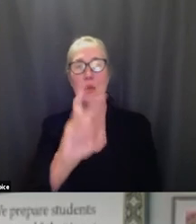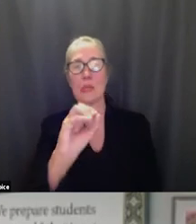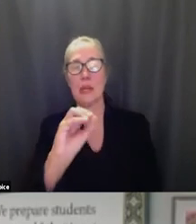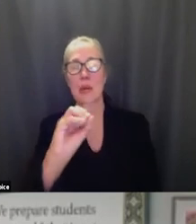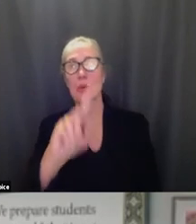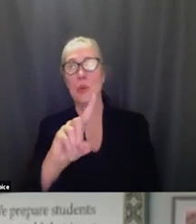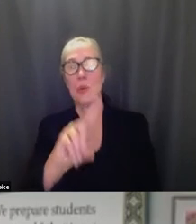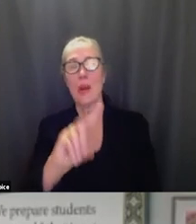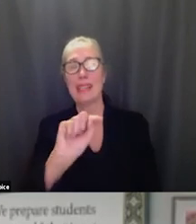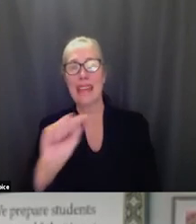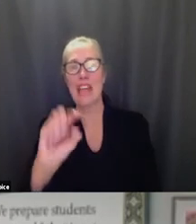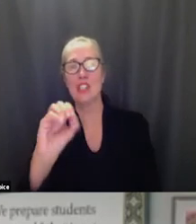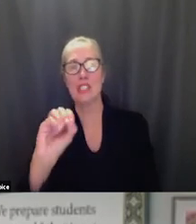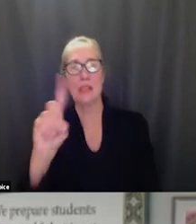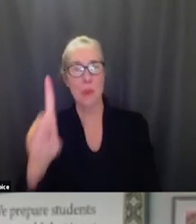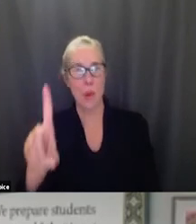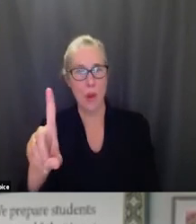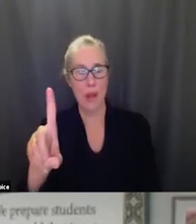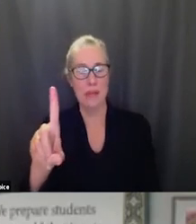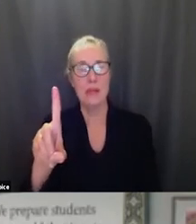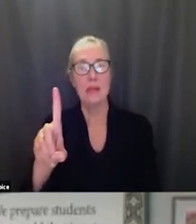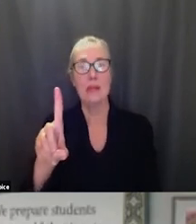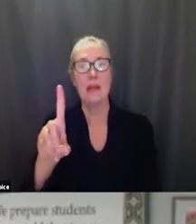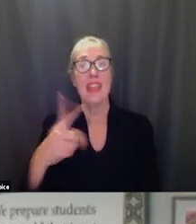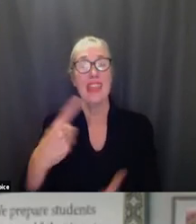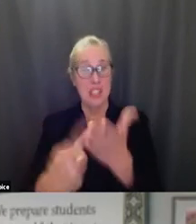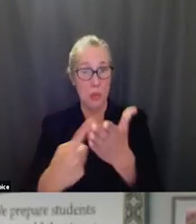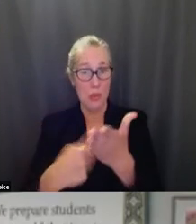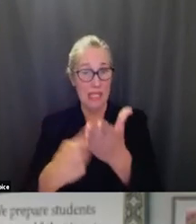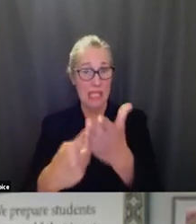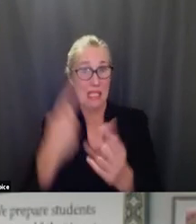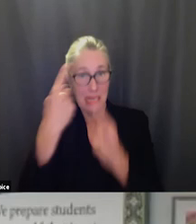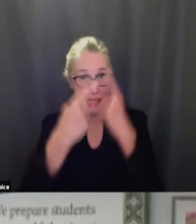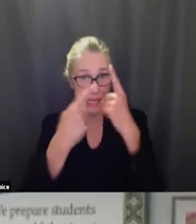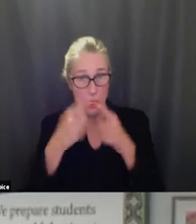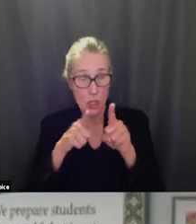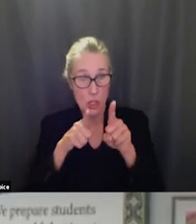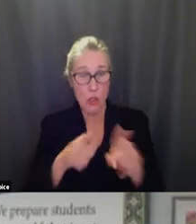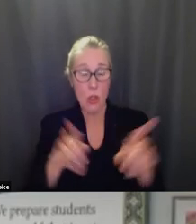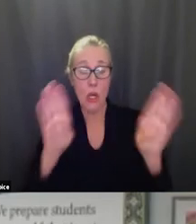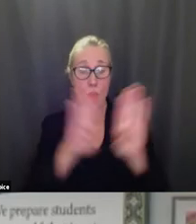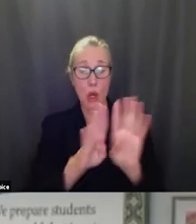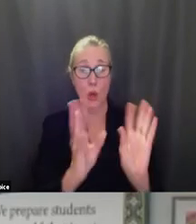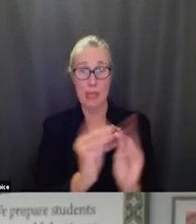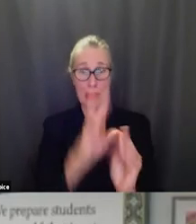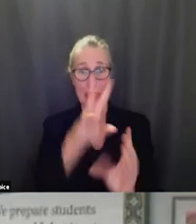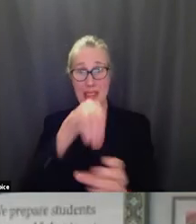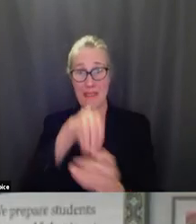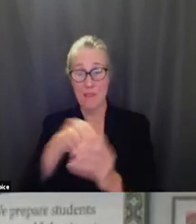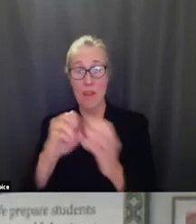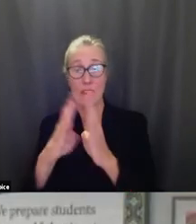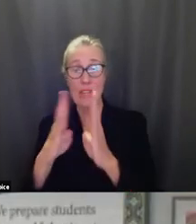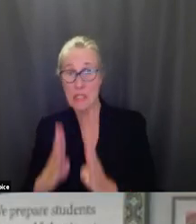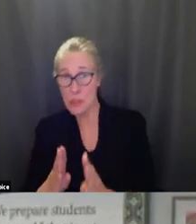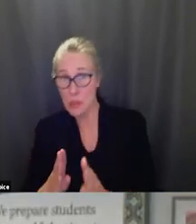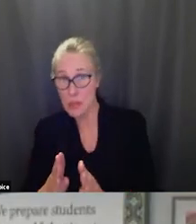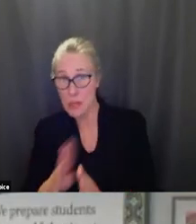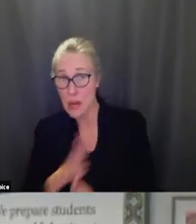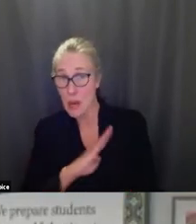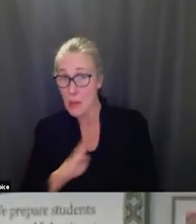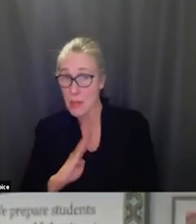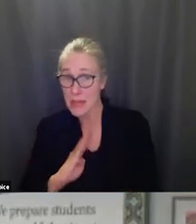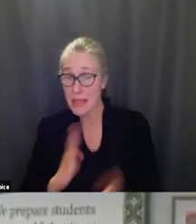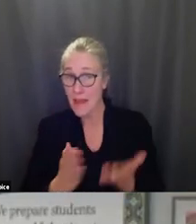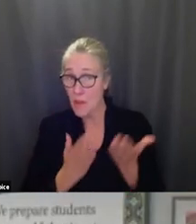zero one and this also was discussed and considered in closed session because it involves a student board members may have a